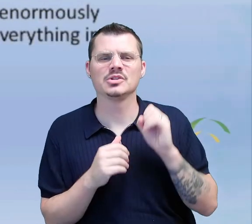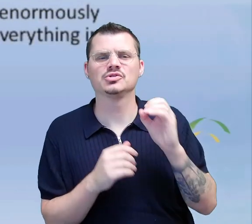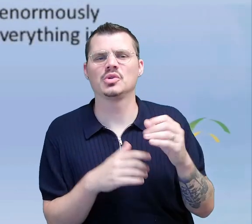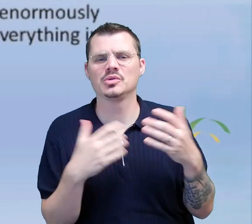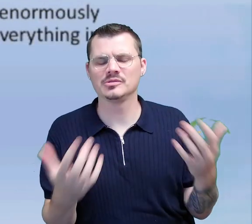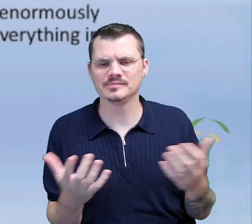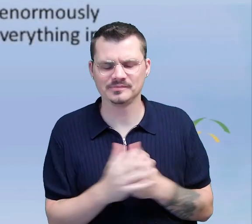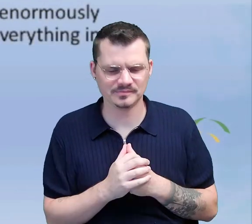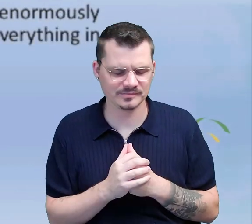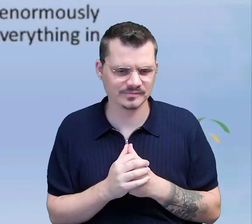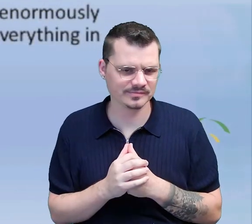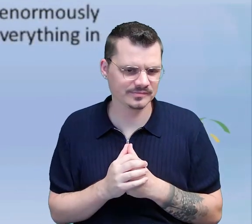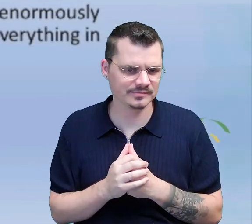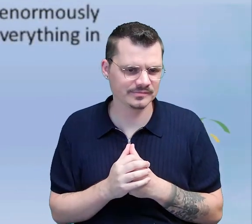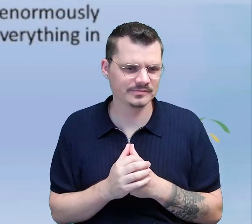So,